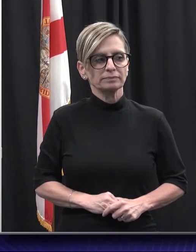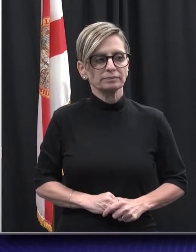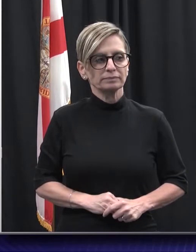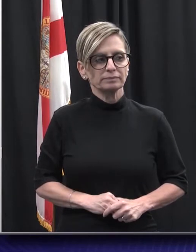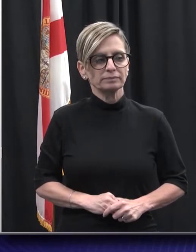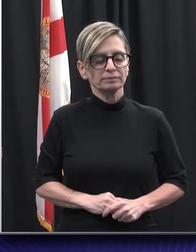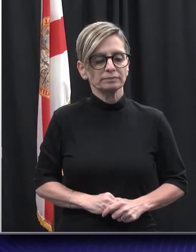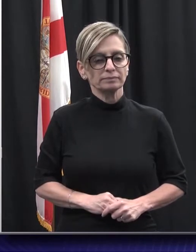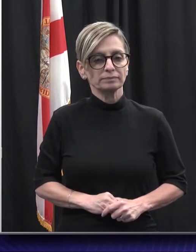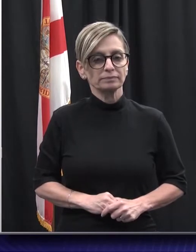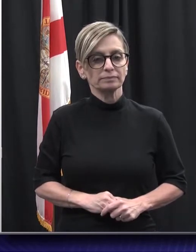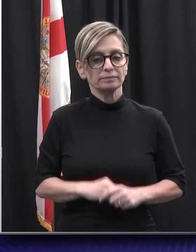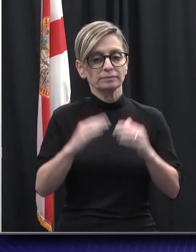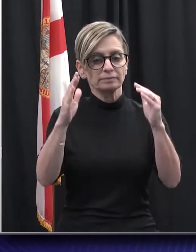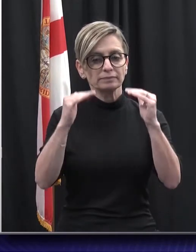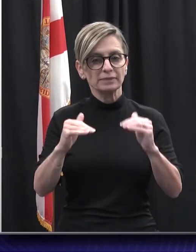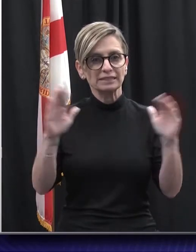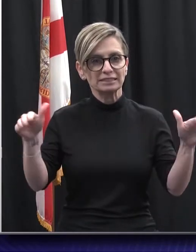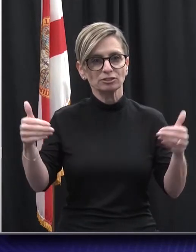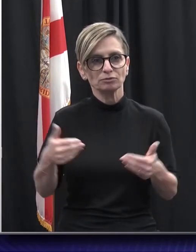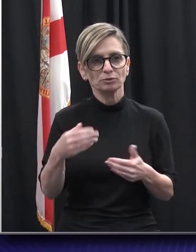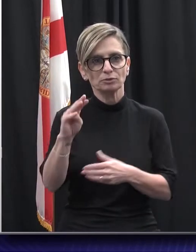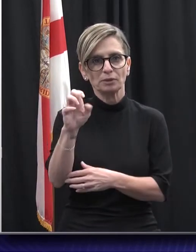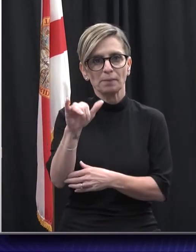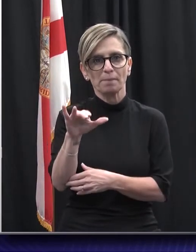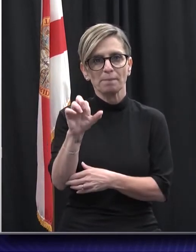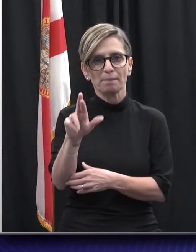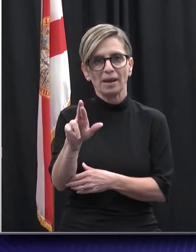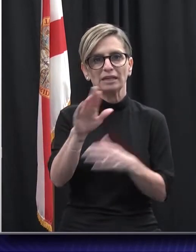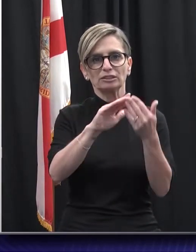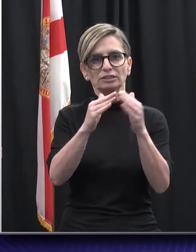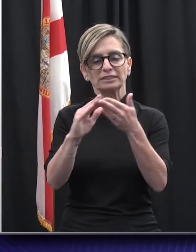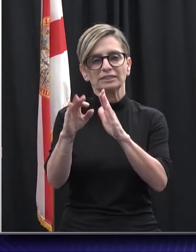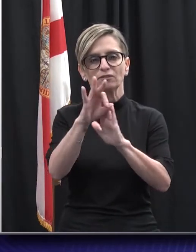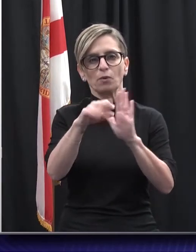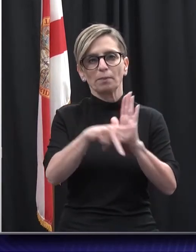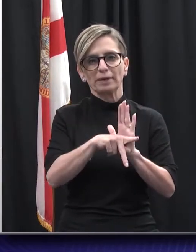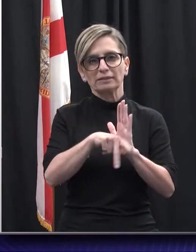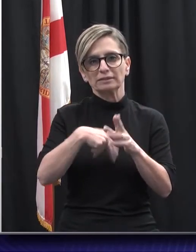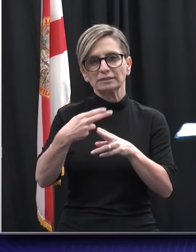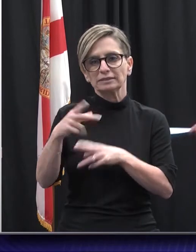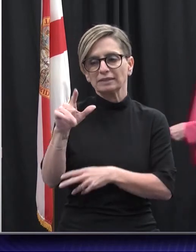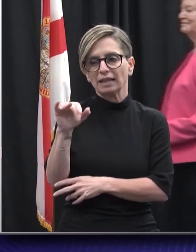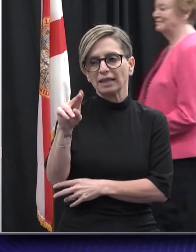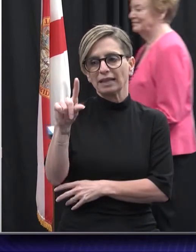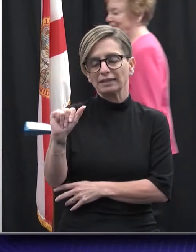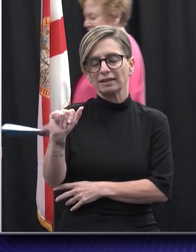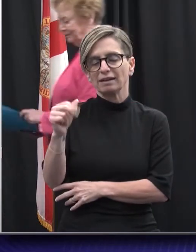Next, I'd like to introduce the mayor for the city of Fort Pierce, Mayor Linda Hudson.